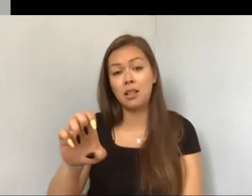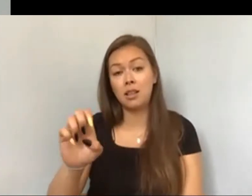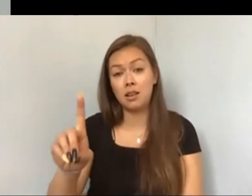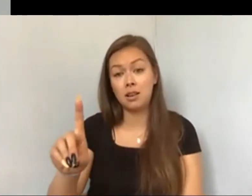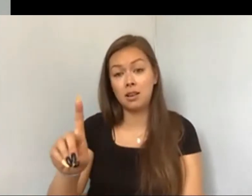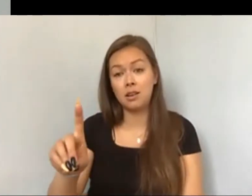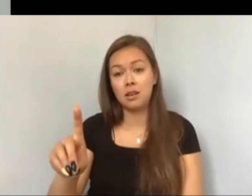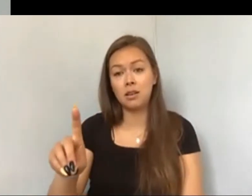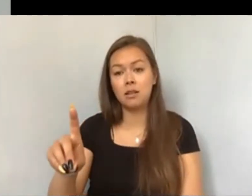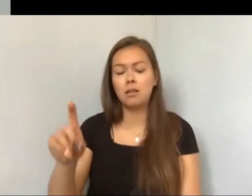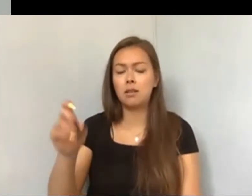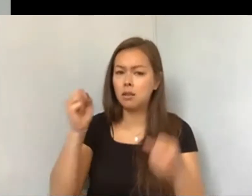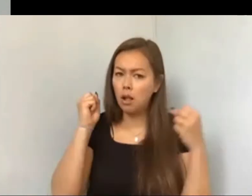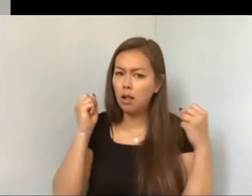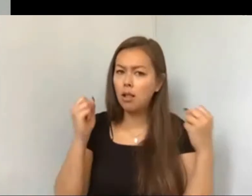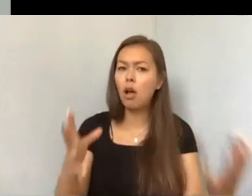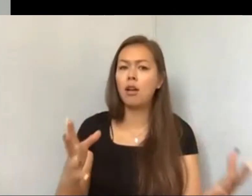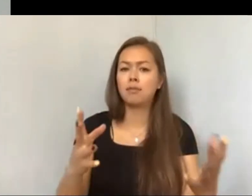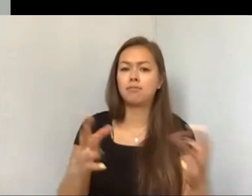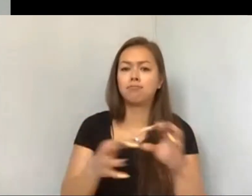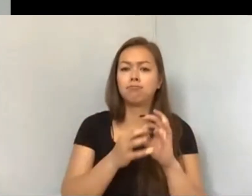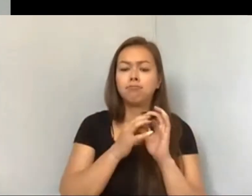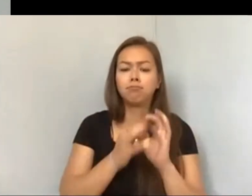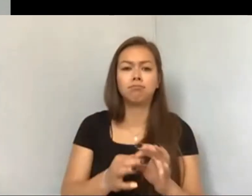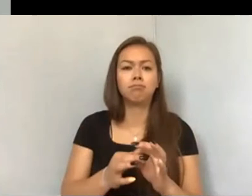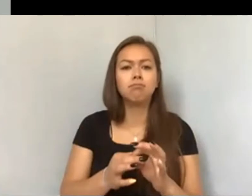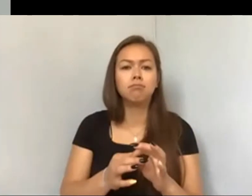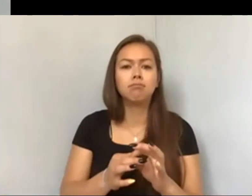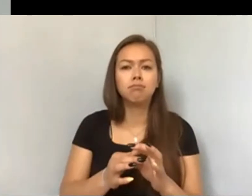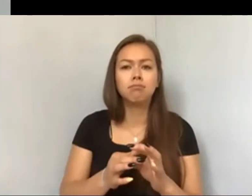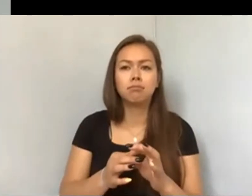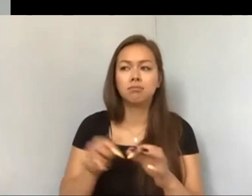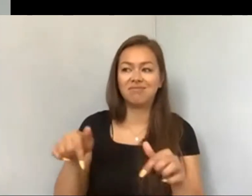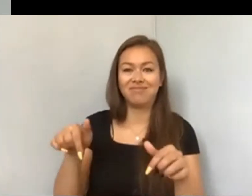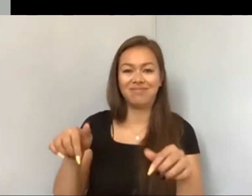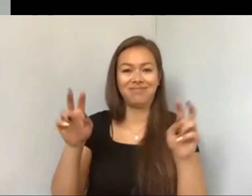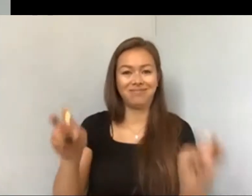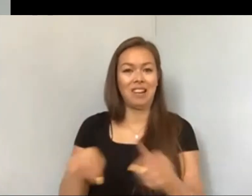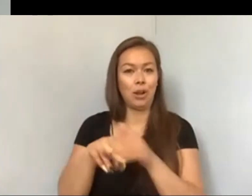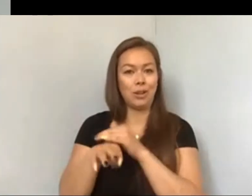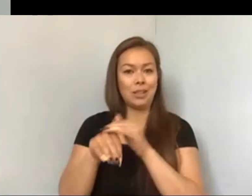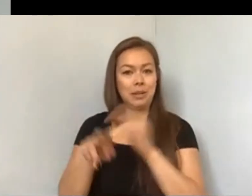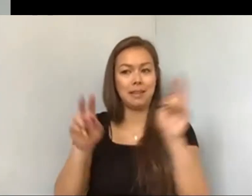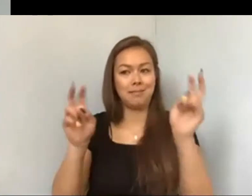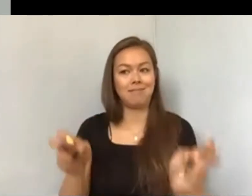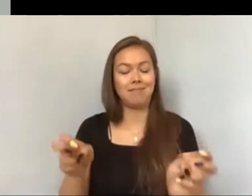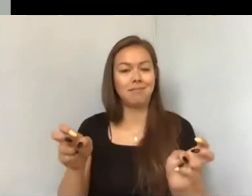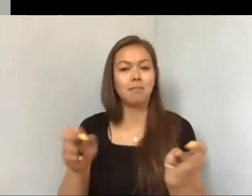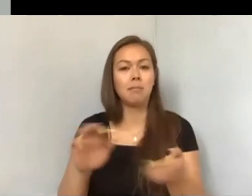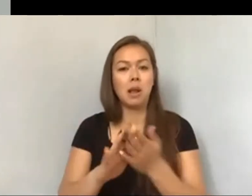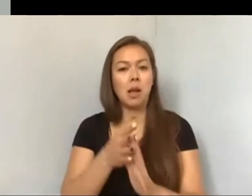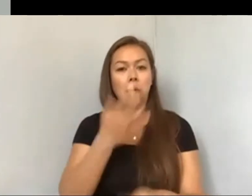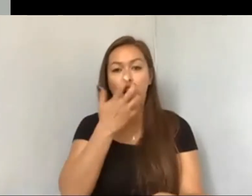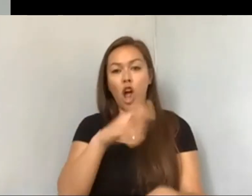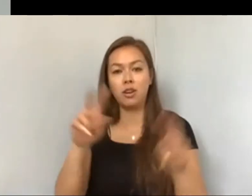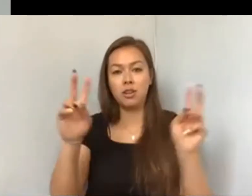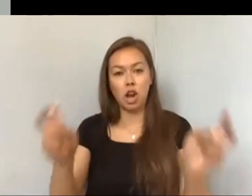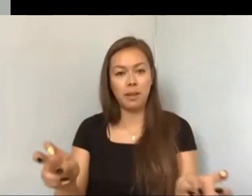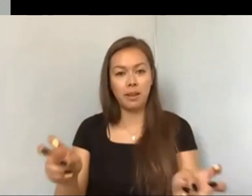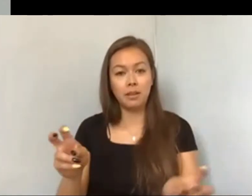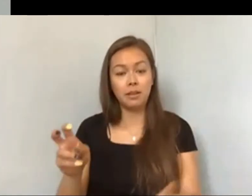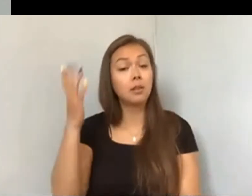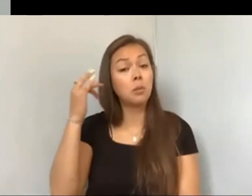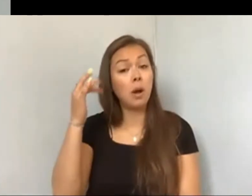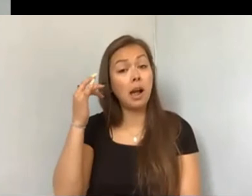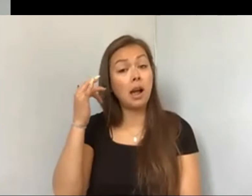cultural conversations. I think largely because some practices that had previously been, largely denied to